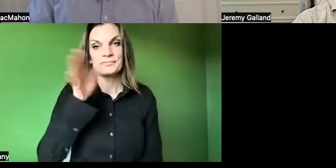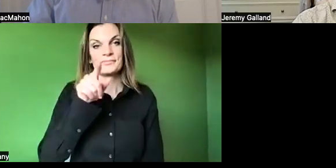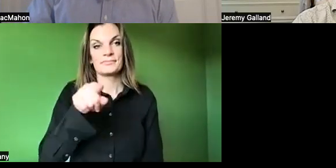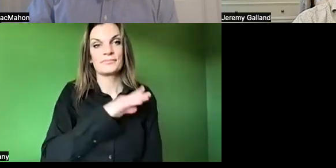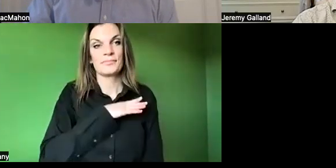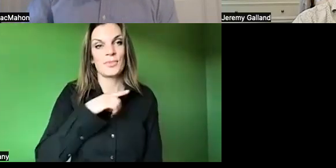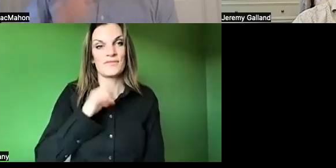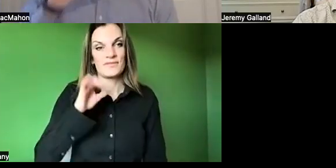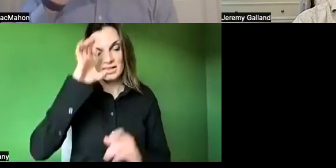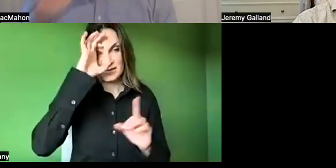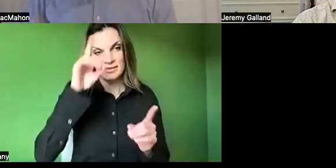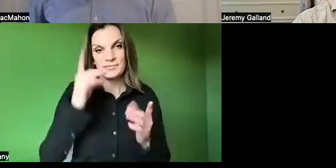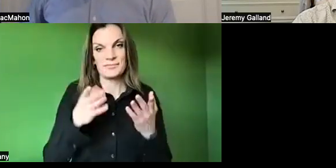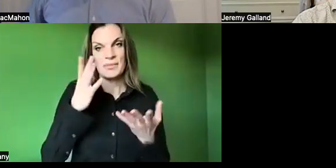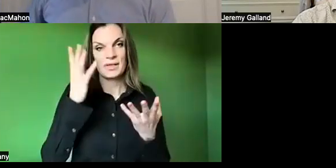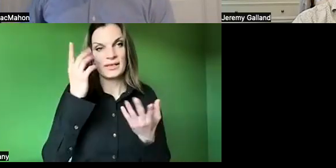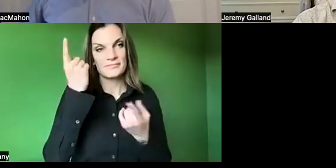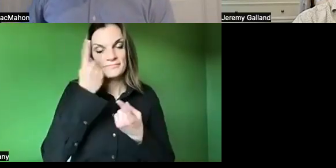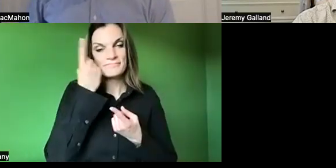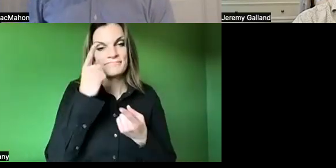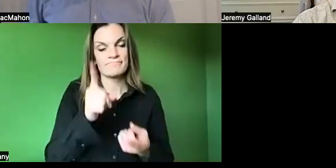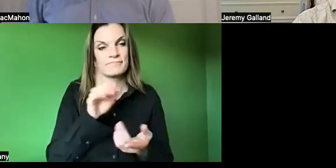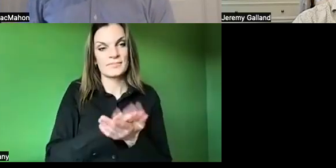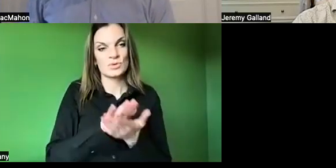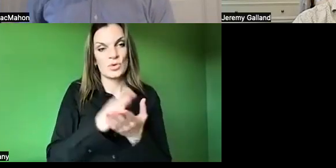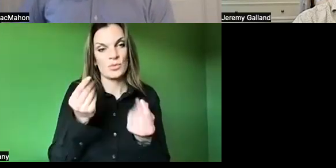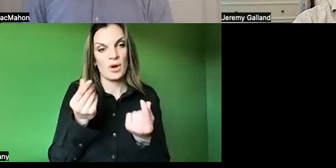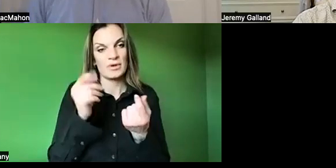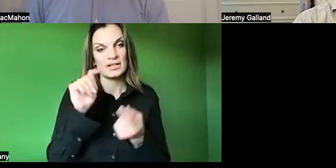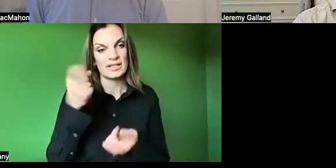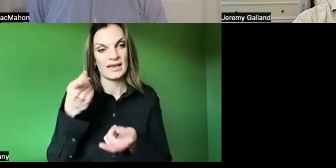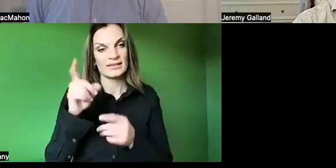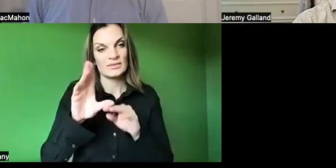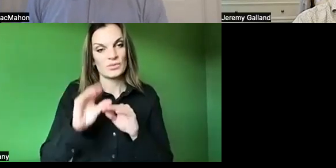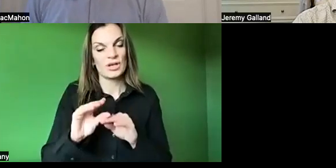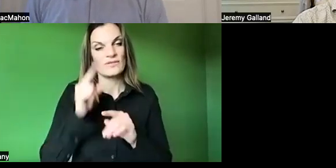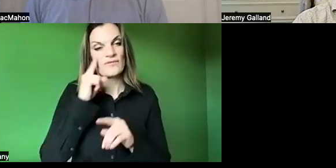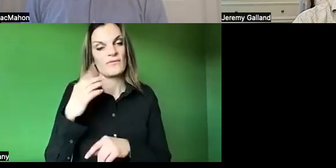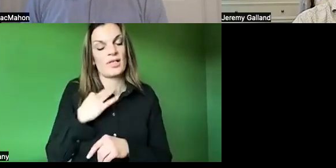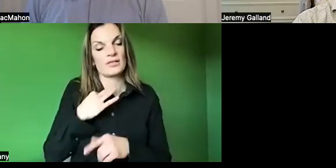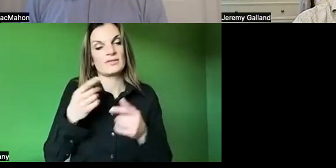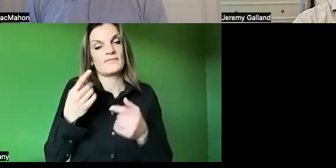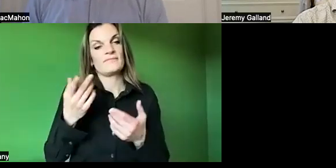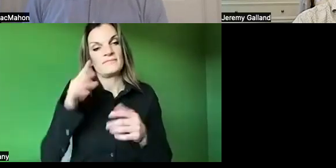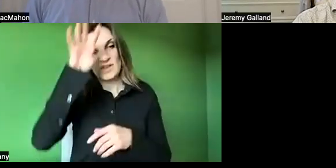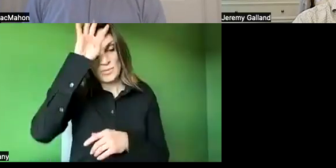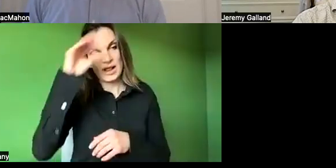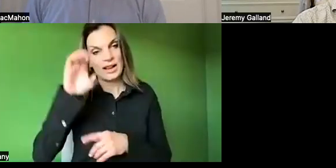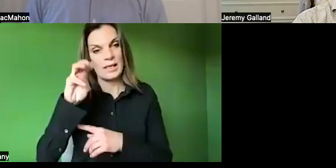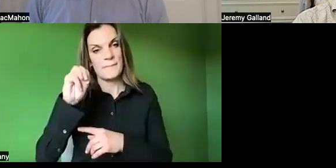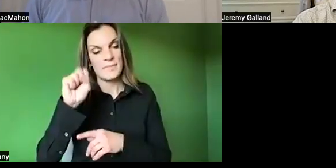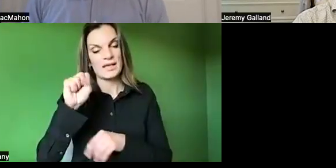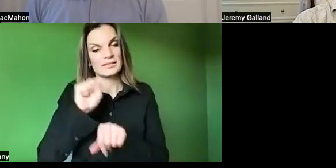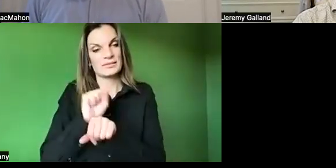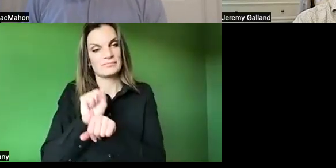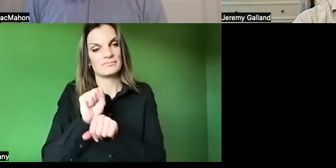consider a proposed 10% school property tax reduction for volunteer firefighters and EMS personnel. What